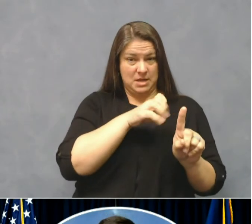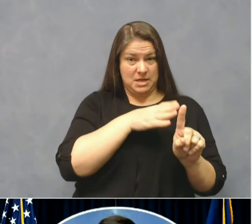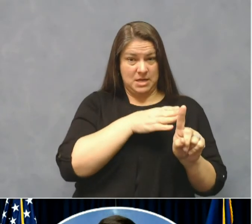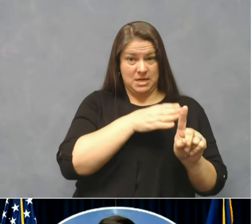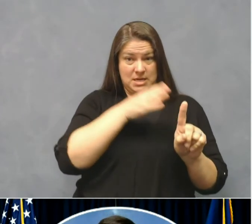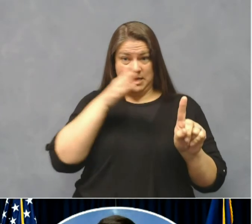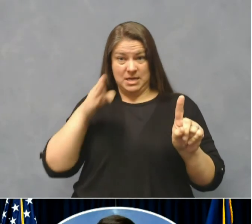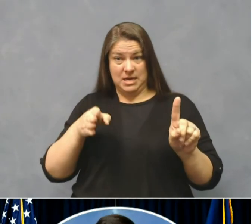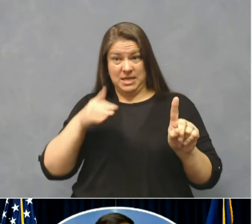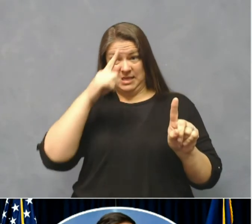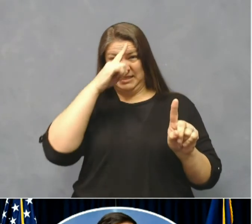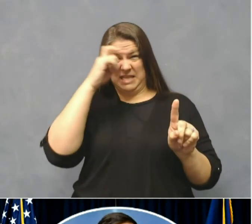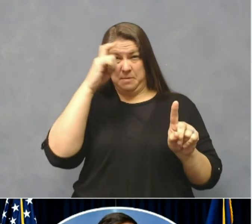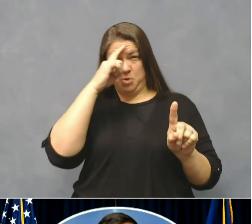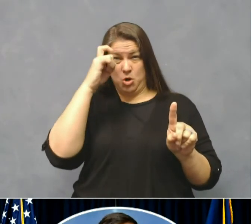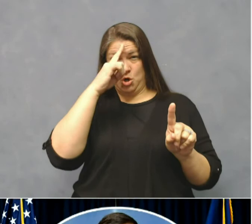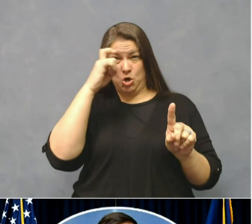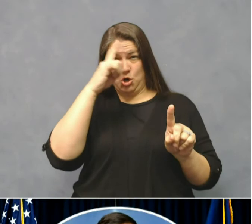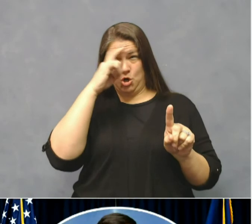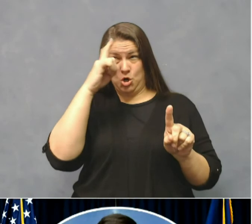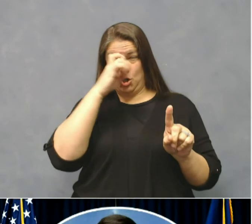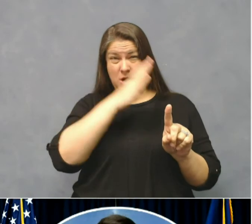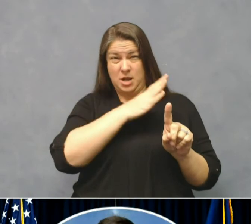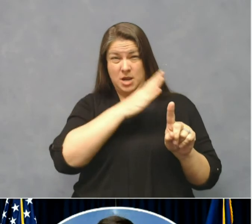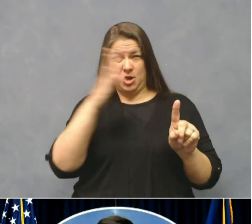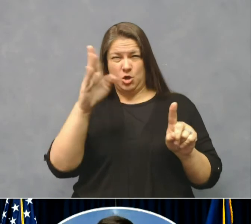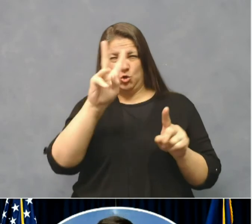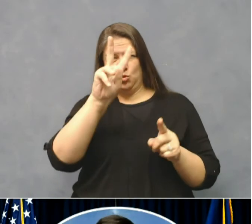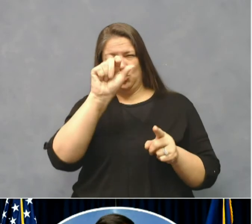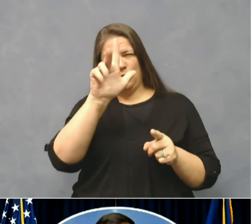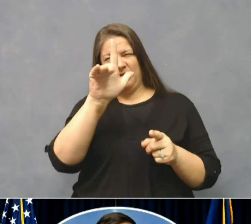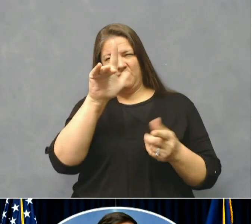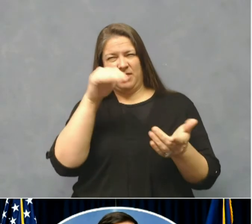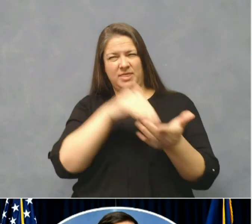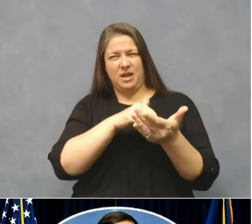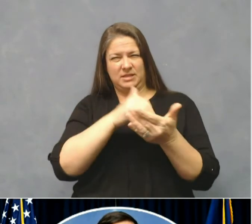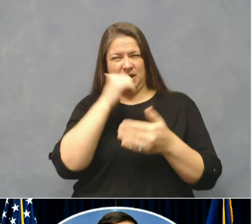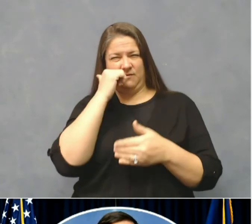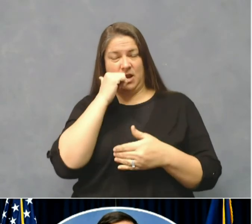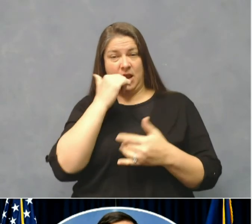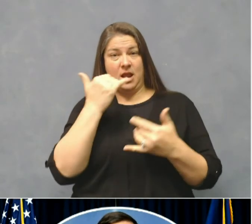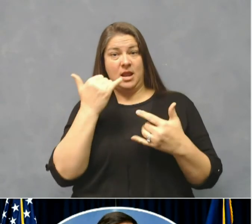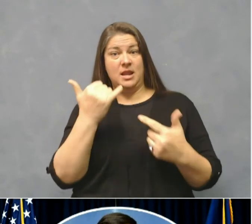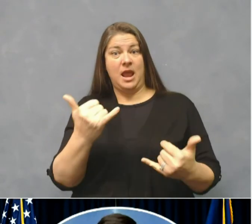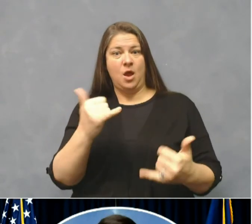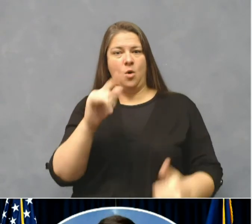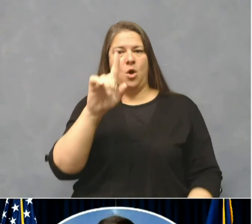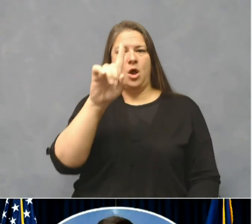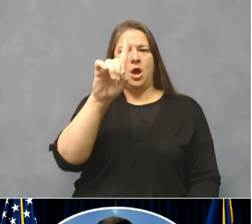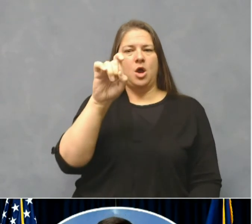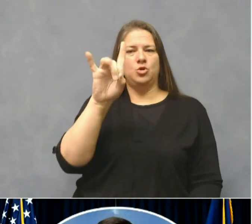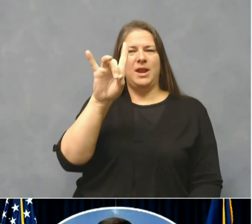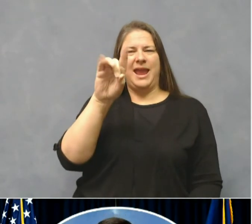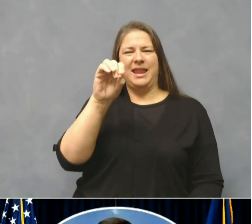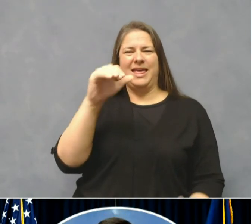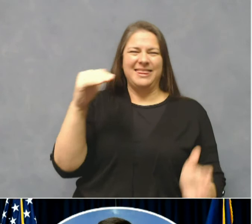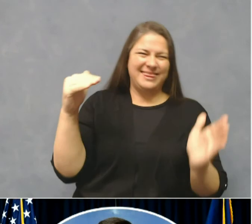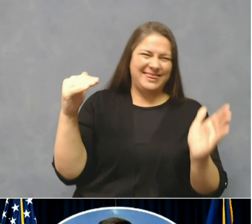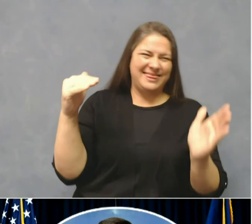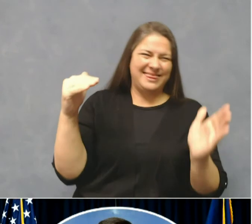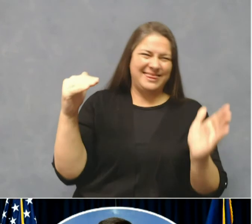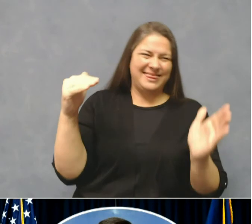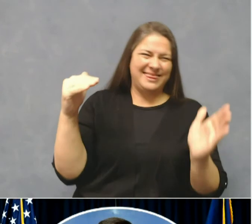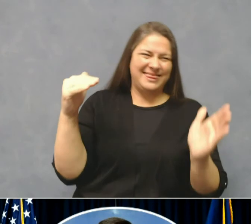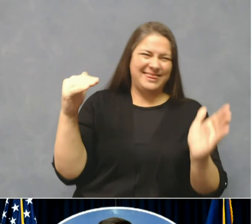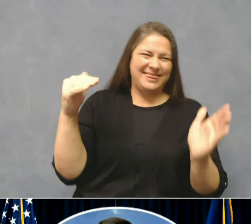cases per day. That is nationwide. Now it's more than 180,000 new cases per day. COVID